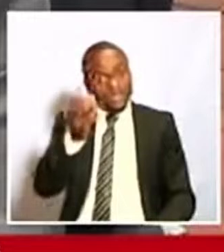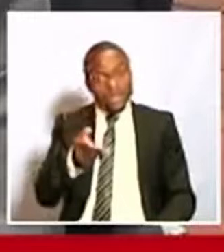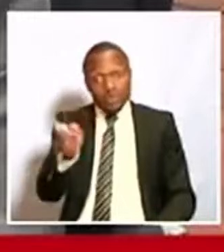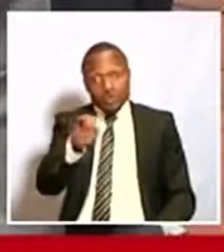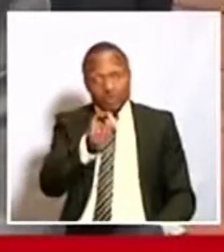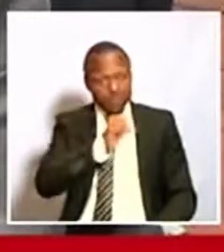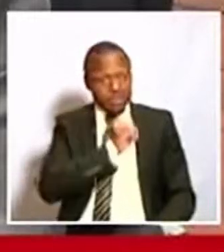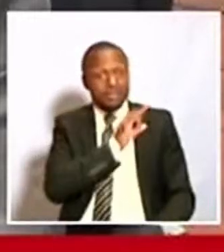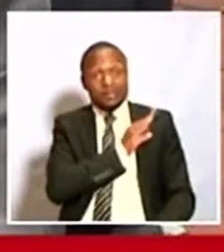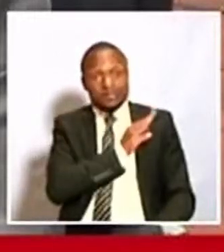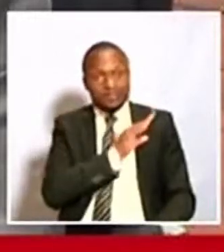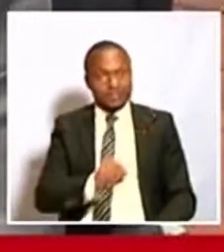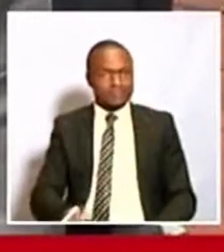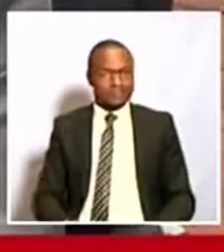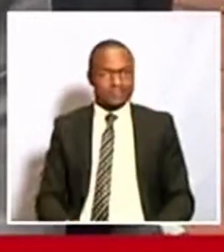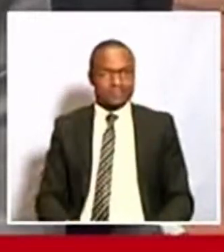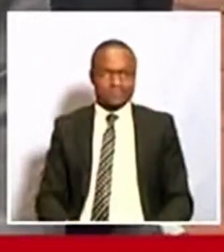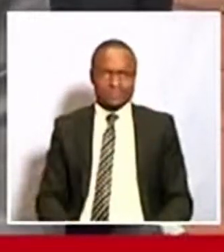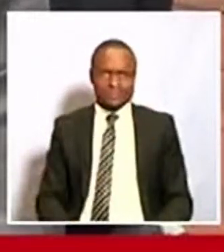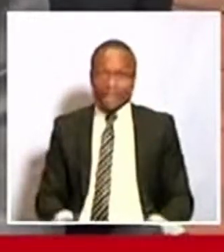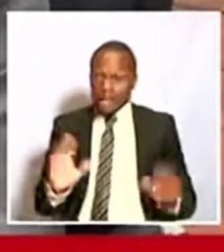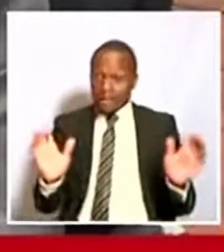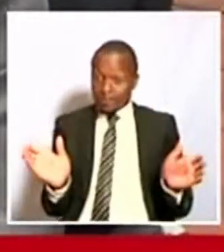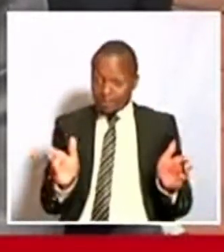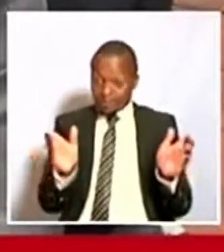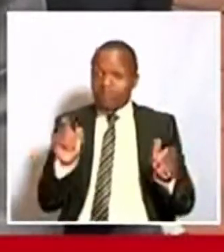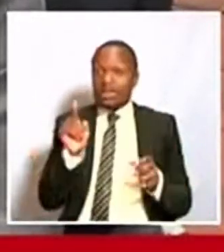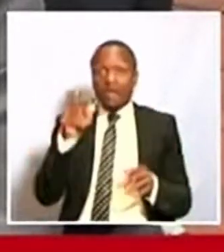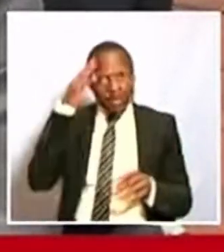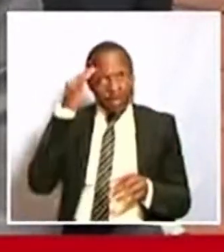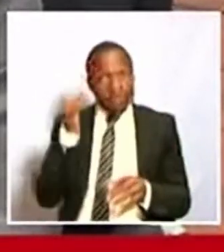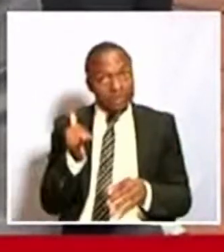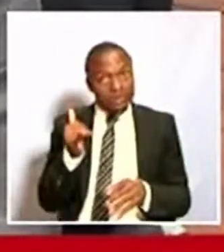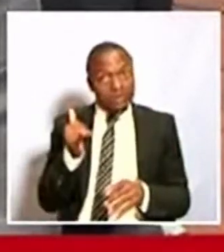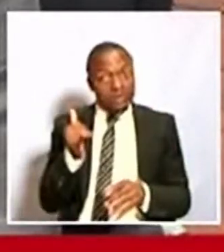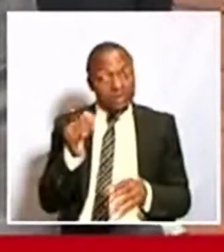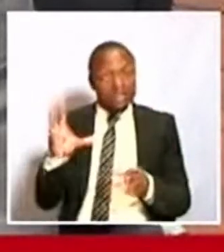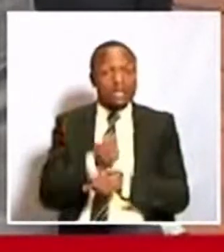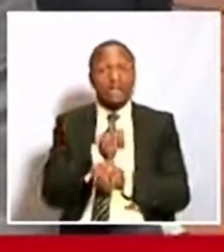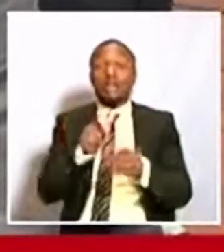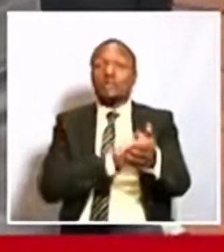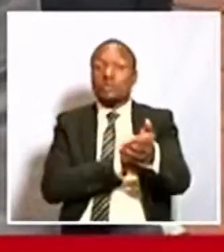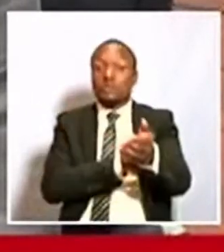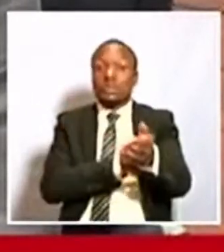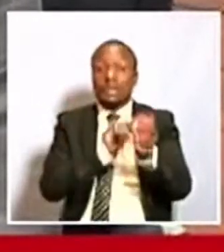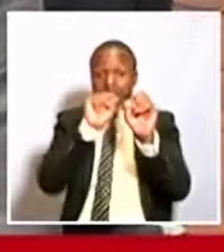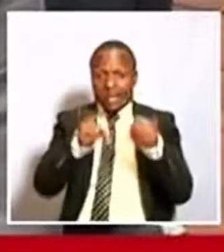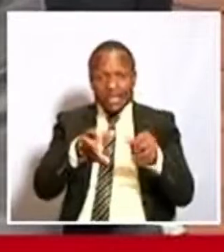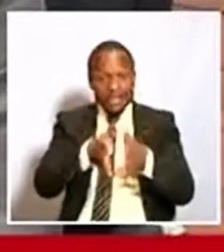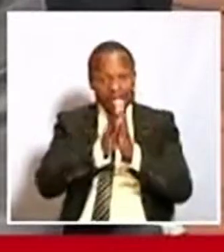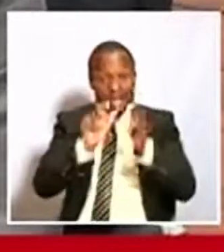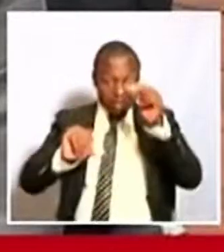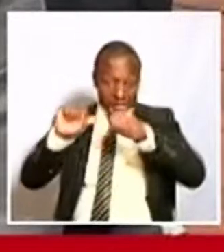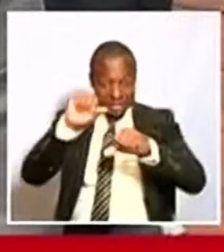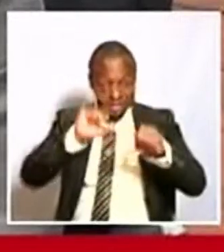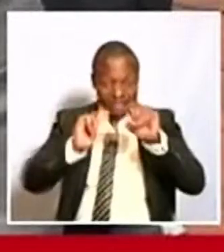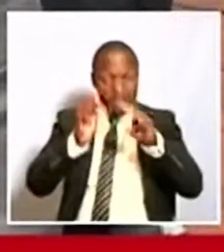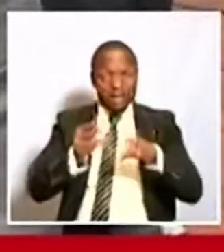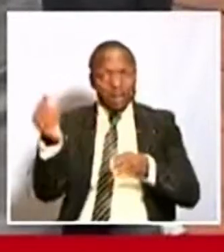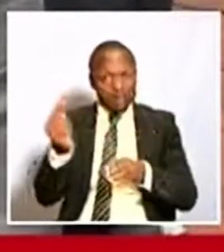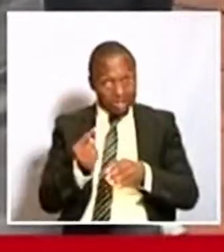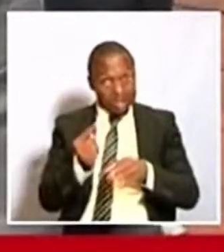officers. So I'm motivated, Chair. Why has it taken you long? And can we ask the auditors to come and